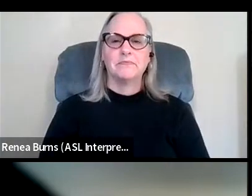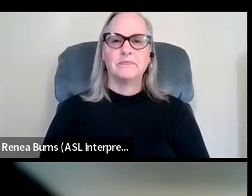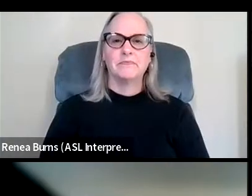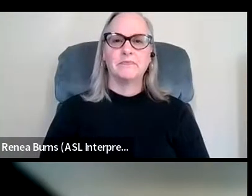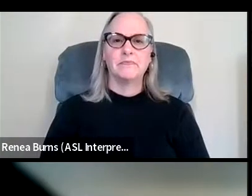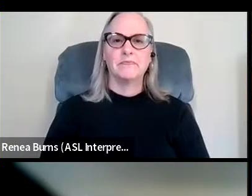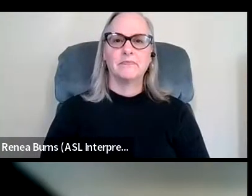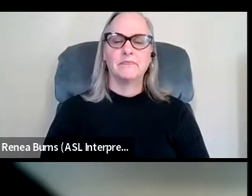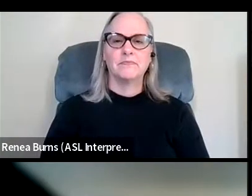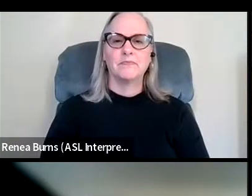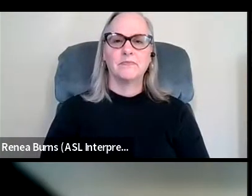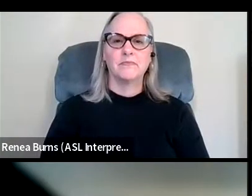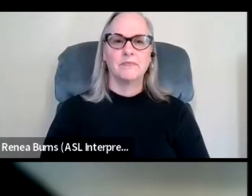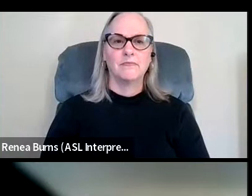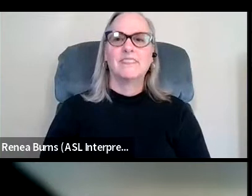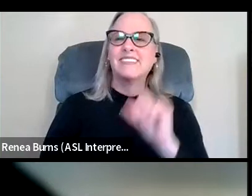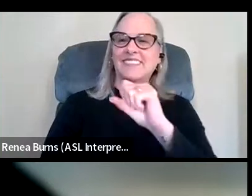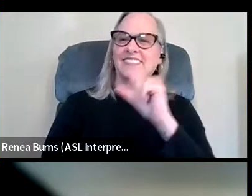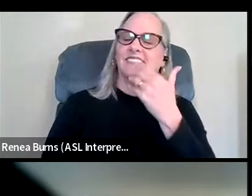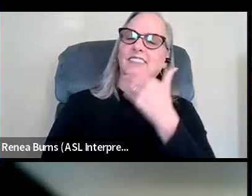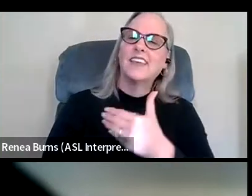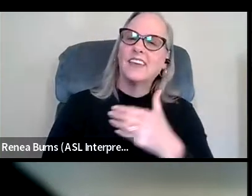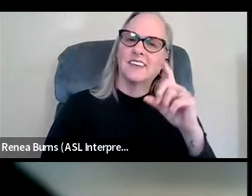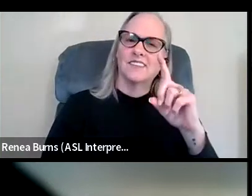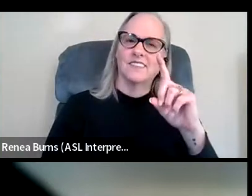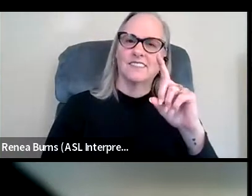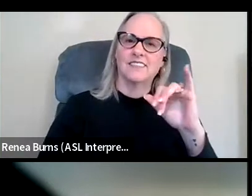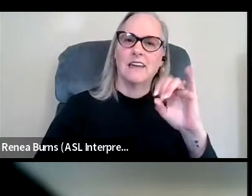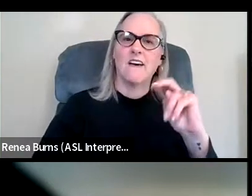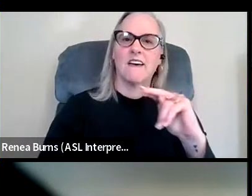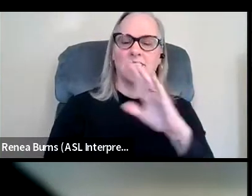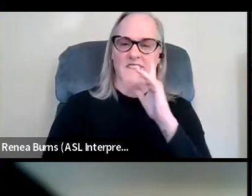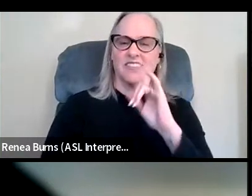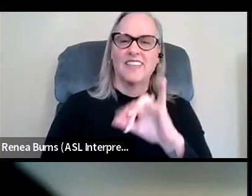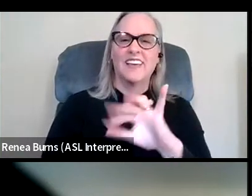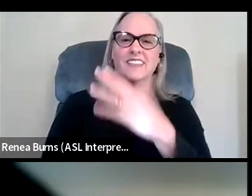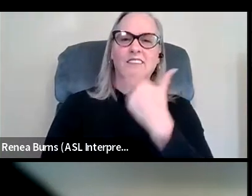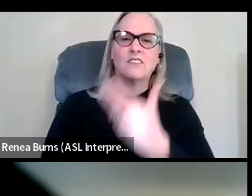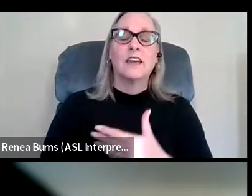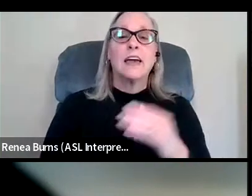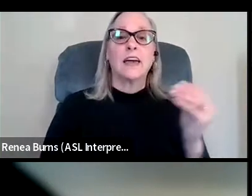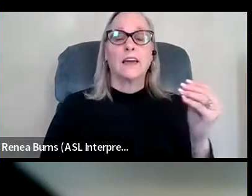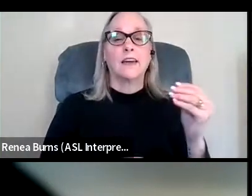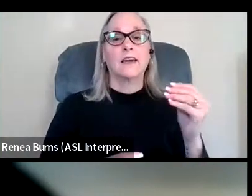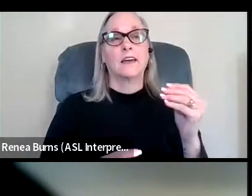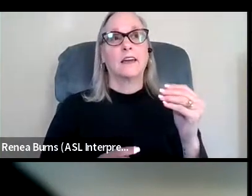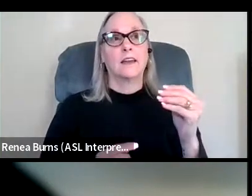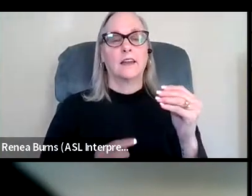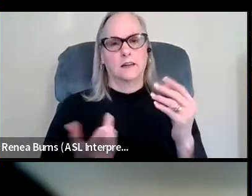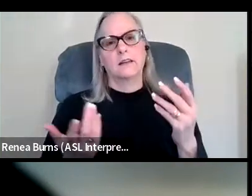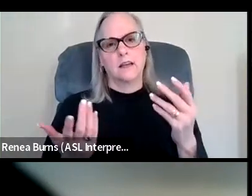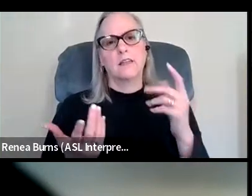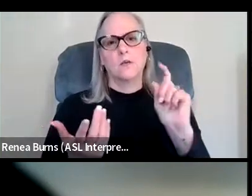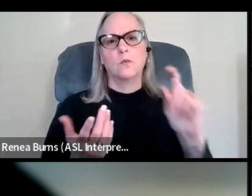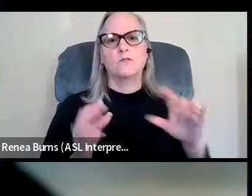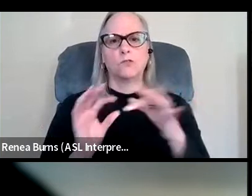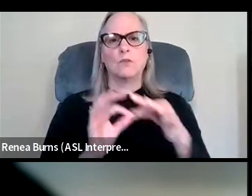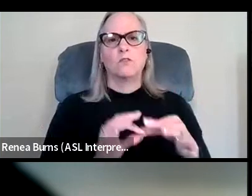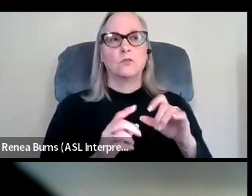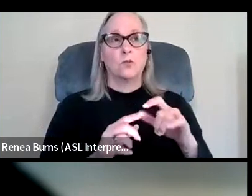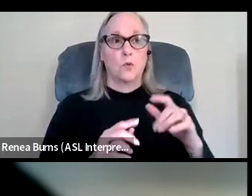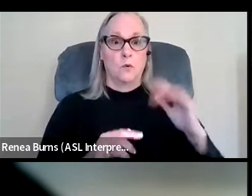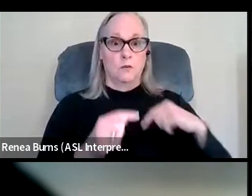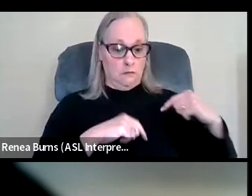Yeah, and thank you, Dion, for that. And for folks, and I think the question refers to, originally when the